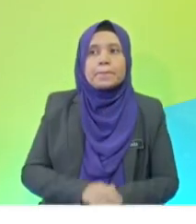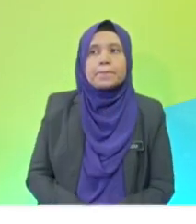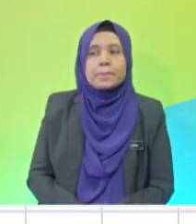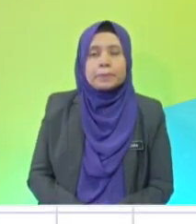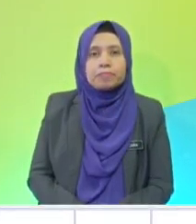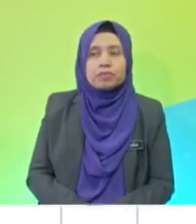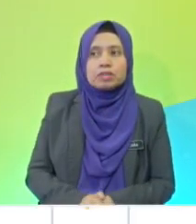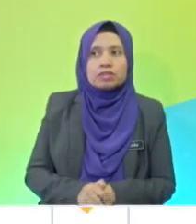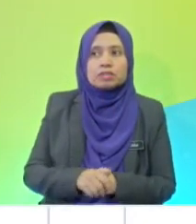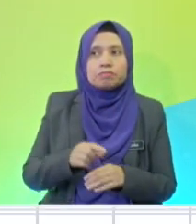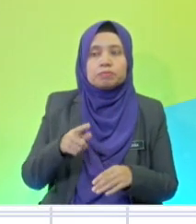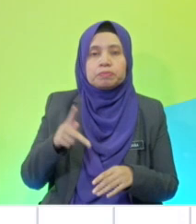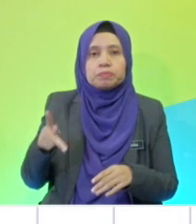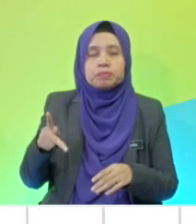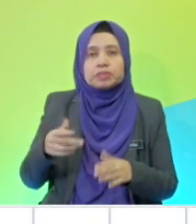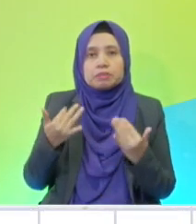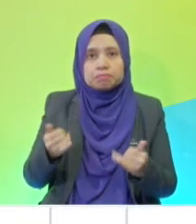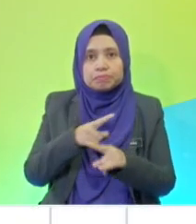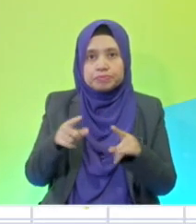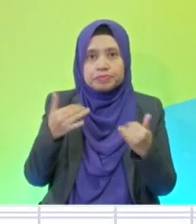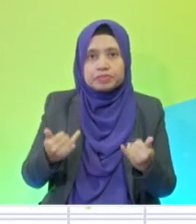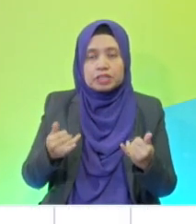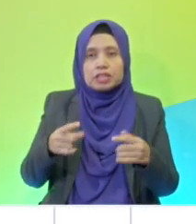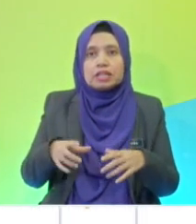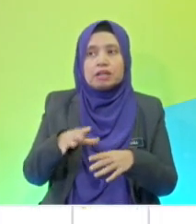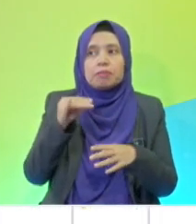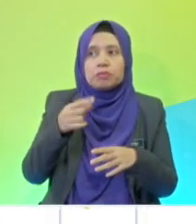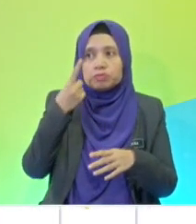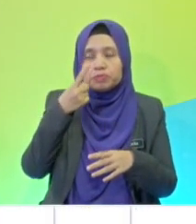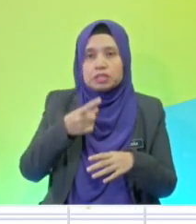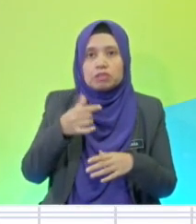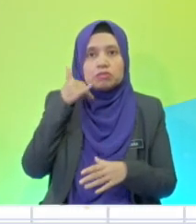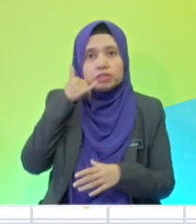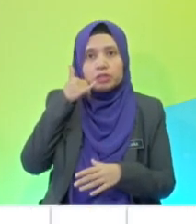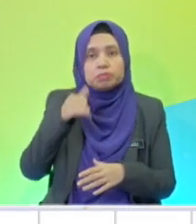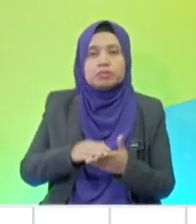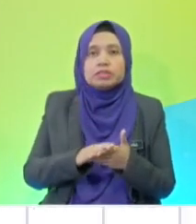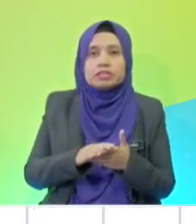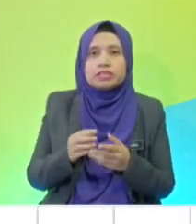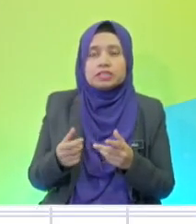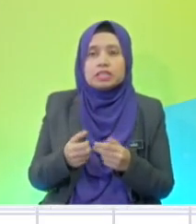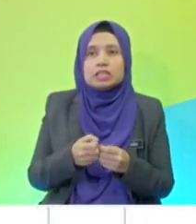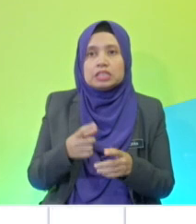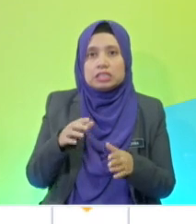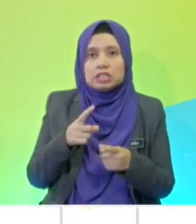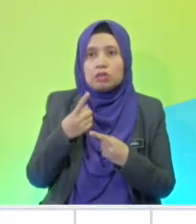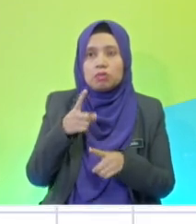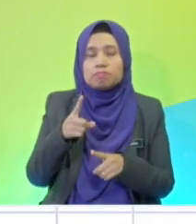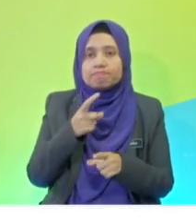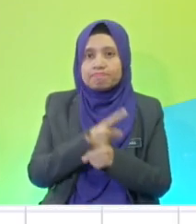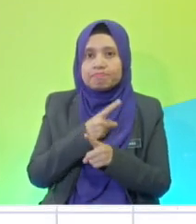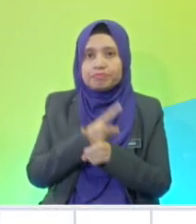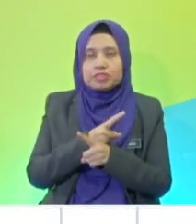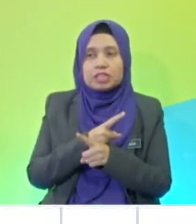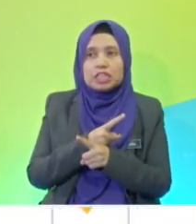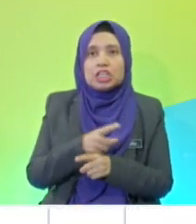take photos by ourselves. Okay, alright. I think Shahira has got the correct answer. Okay, digital